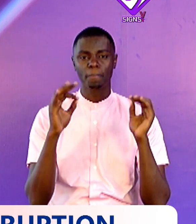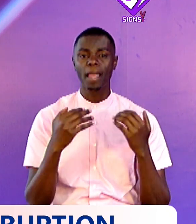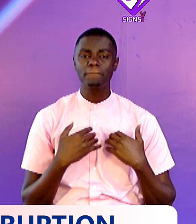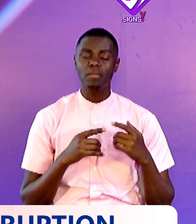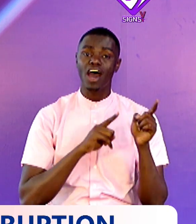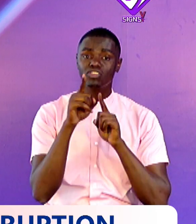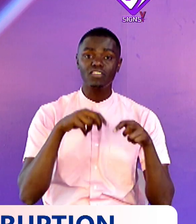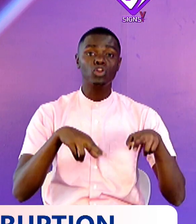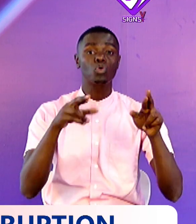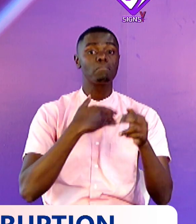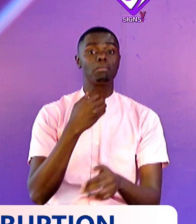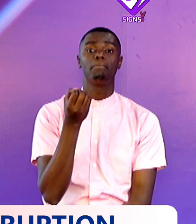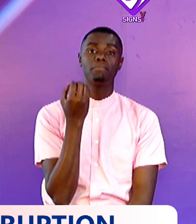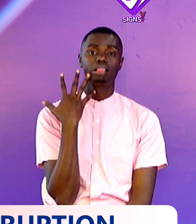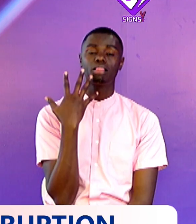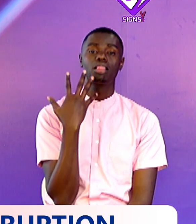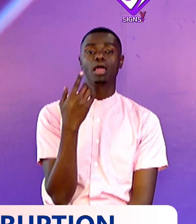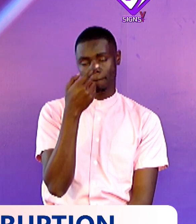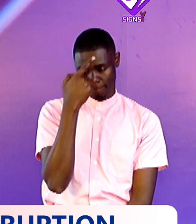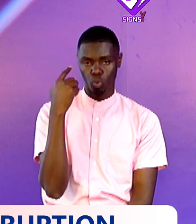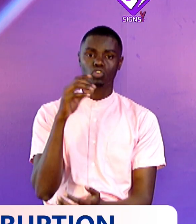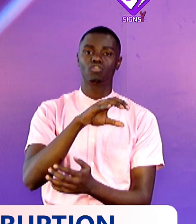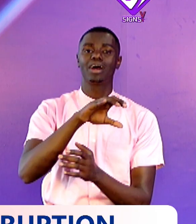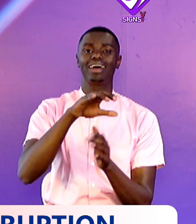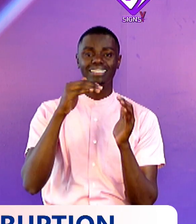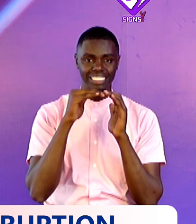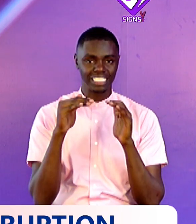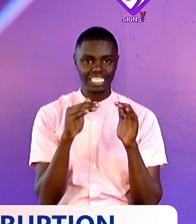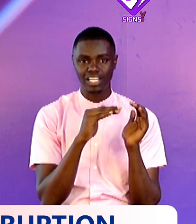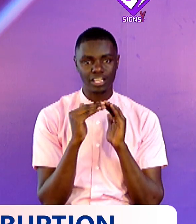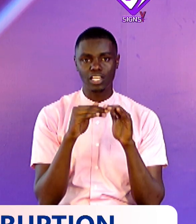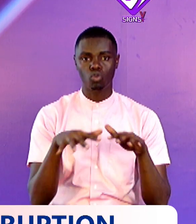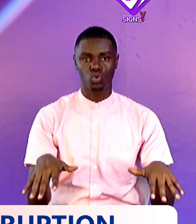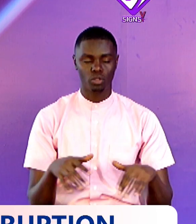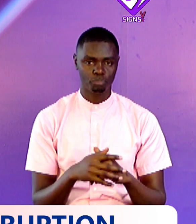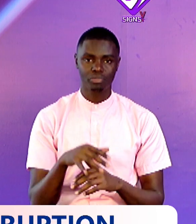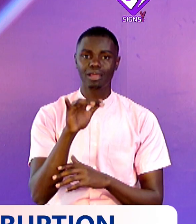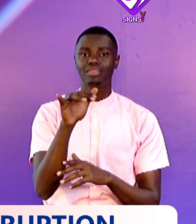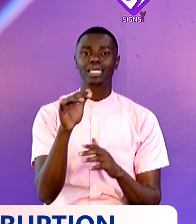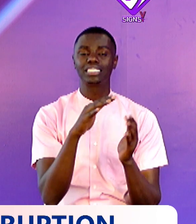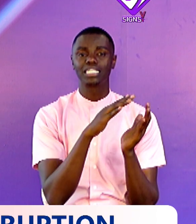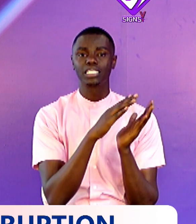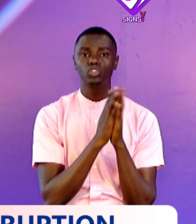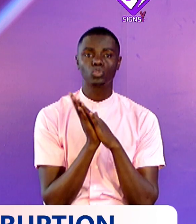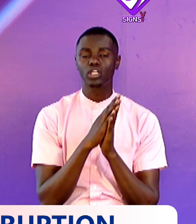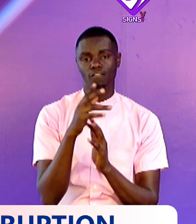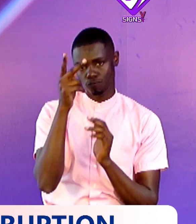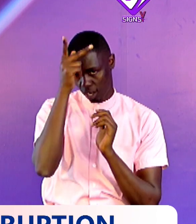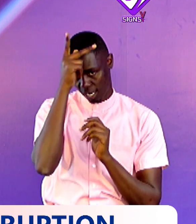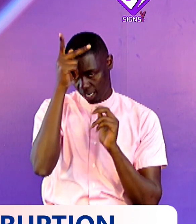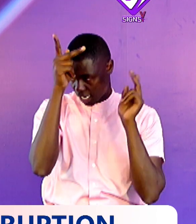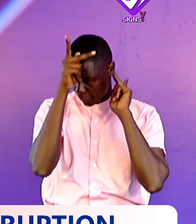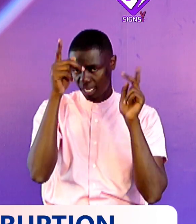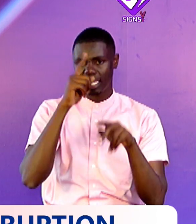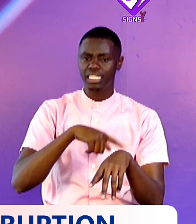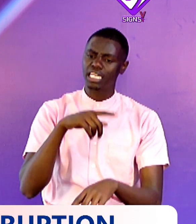know it courtesy of devolution. It was courtesy of devolution. That's the story for Kakamega. It is said that when